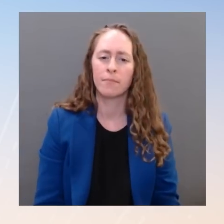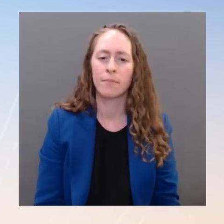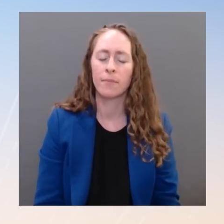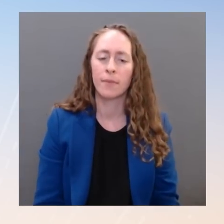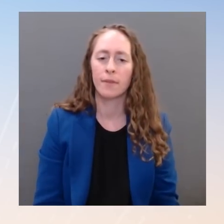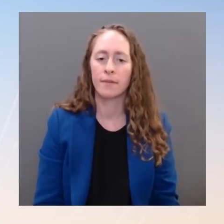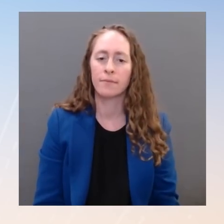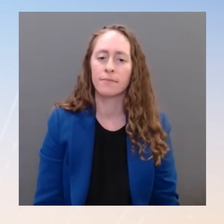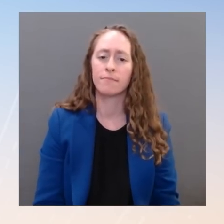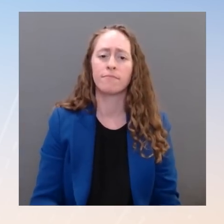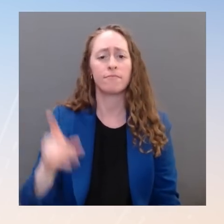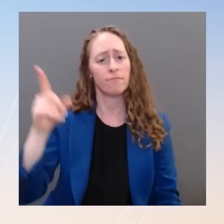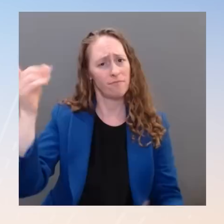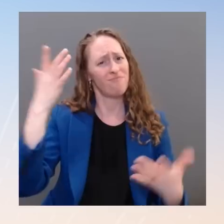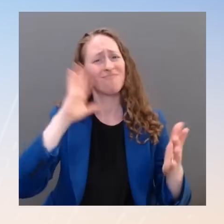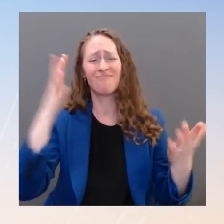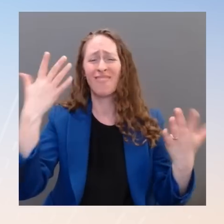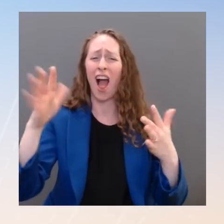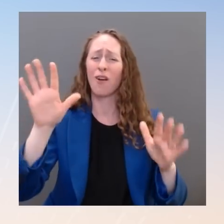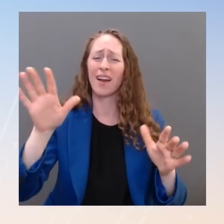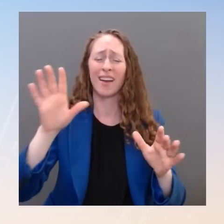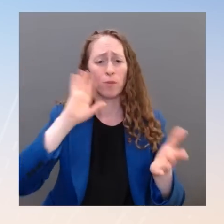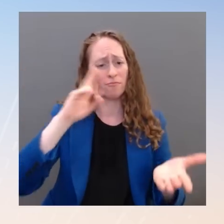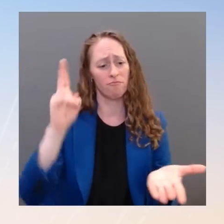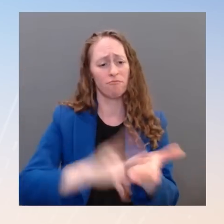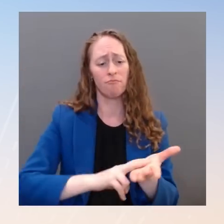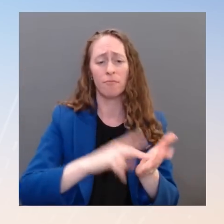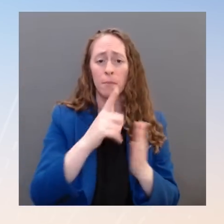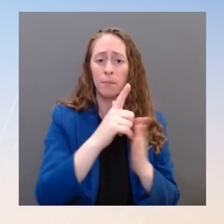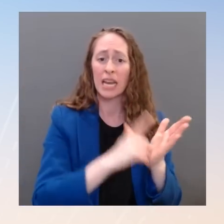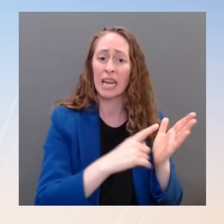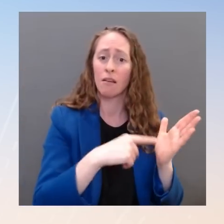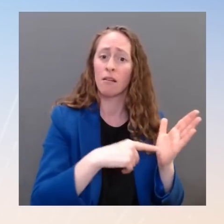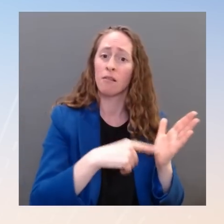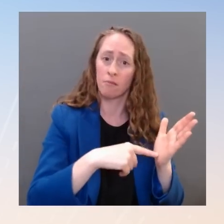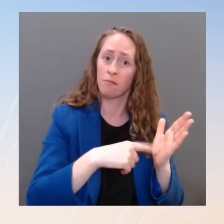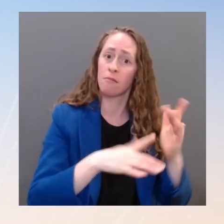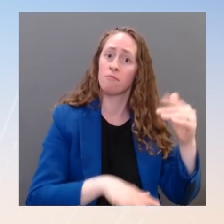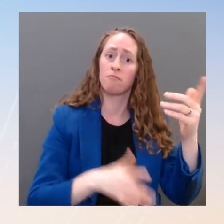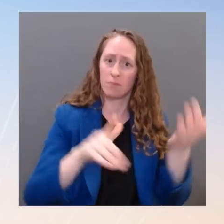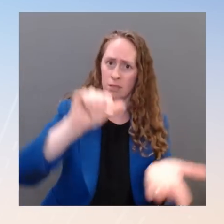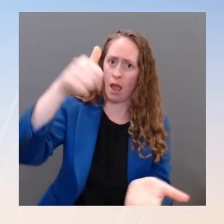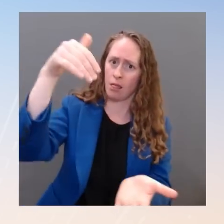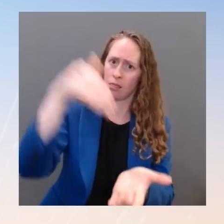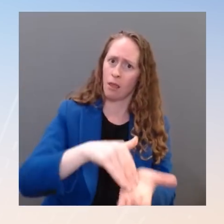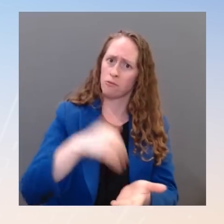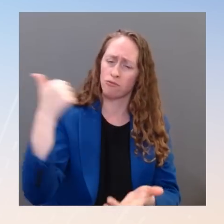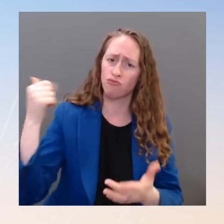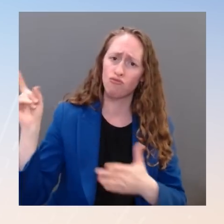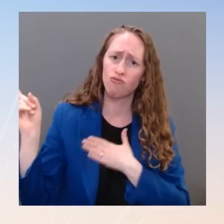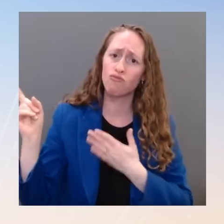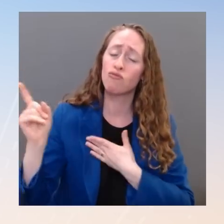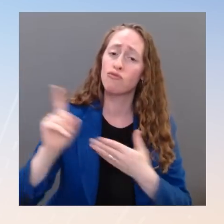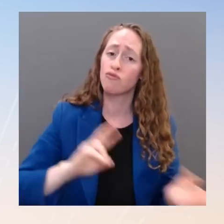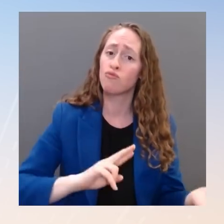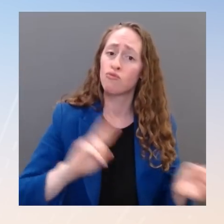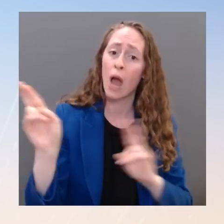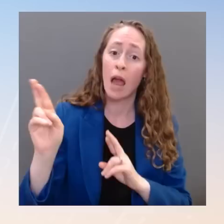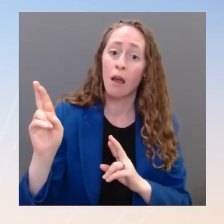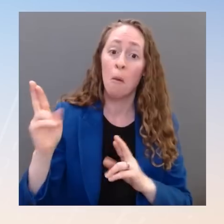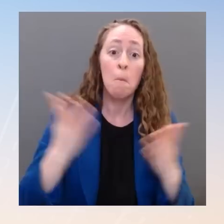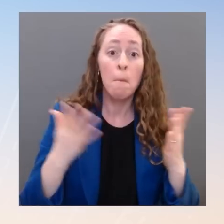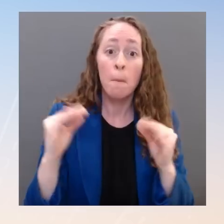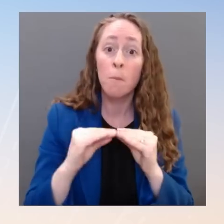of legislation or a bill that came to his desk that canceled $10,000 in student loans. Could be more than that. We're looking at that, but I